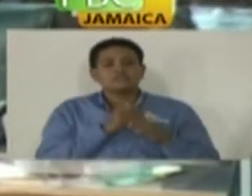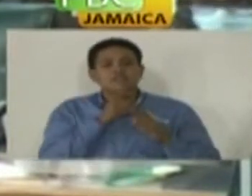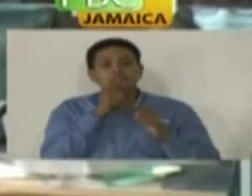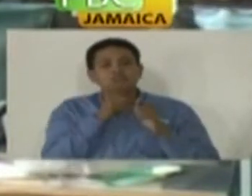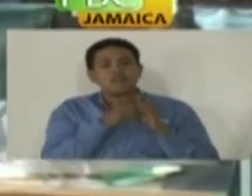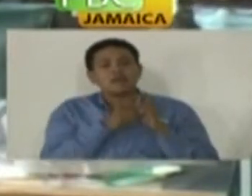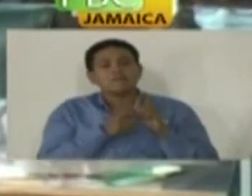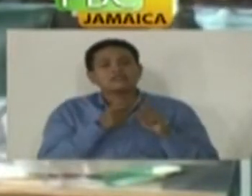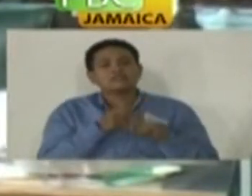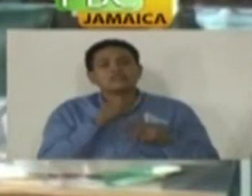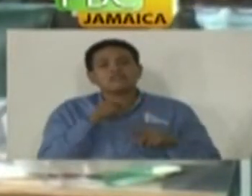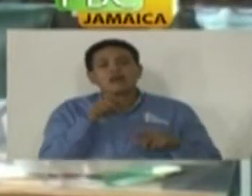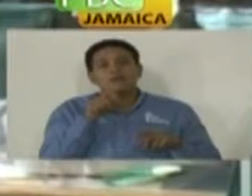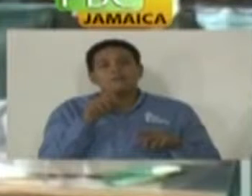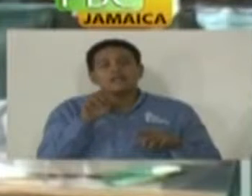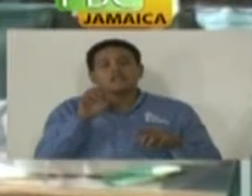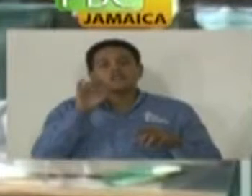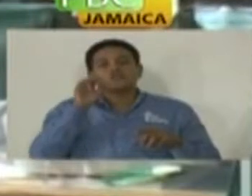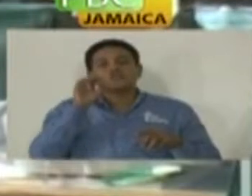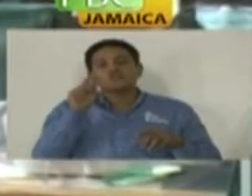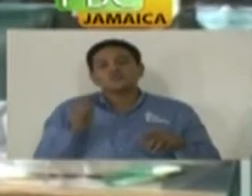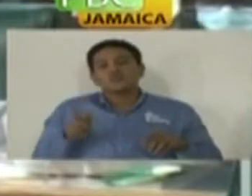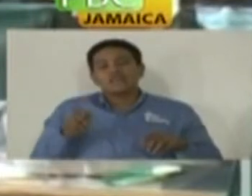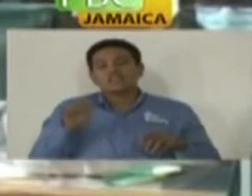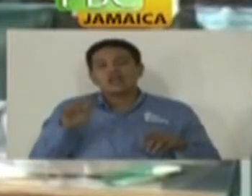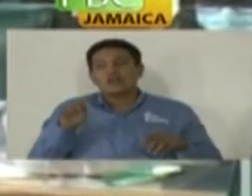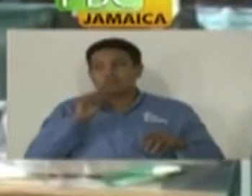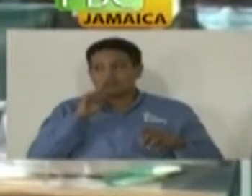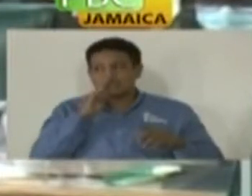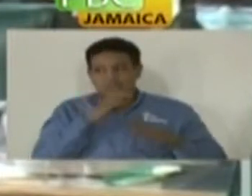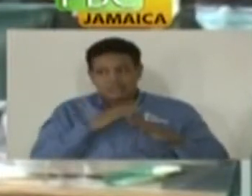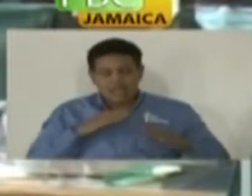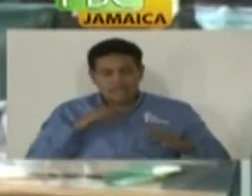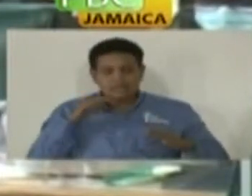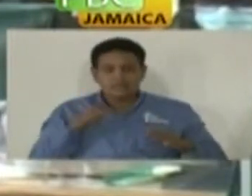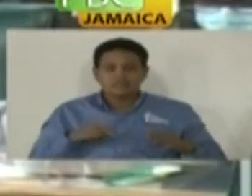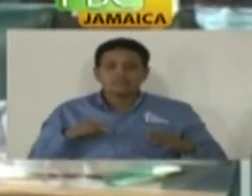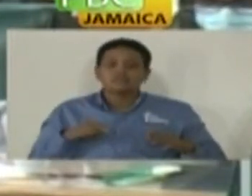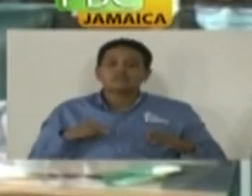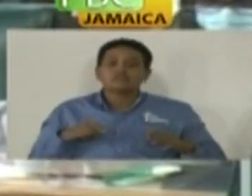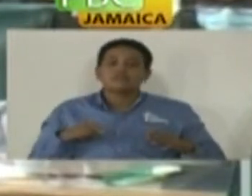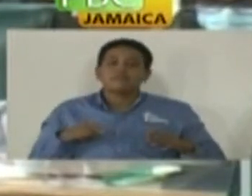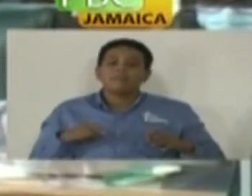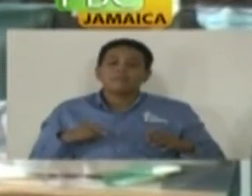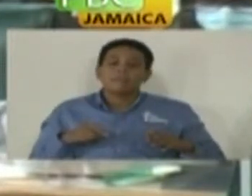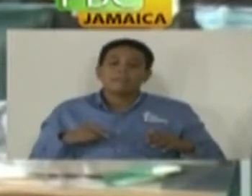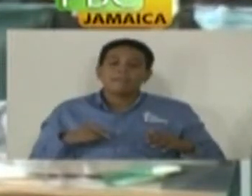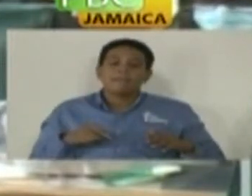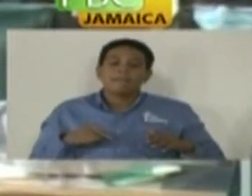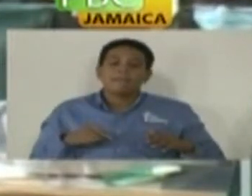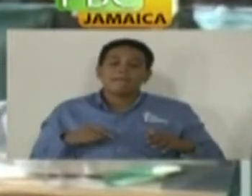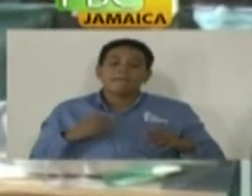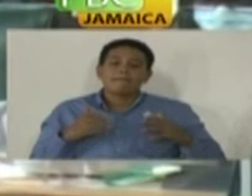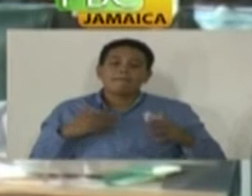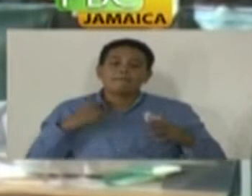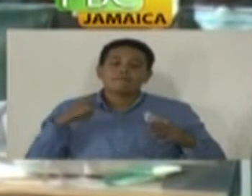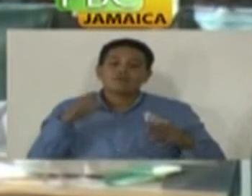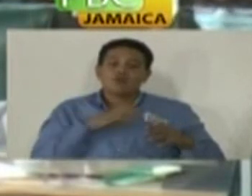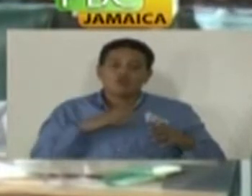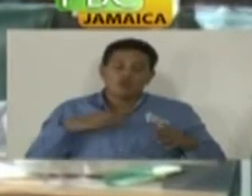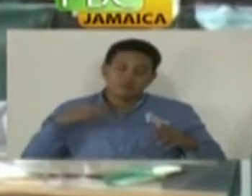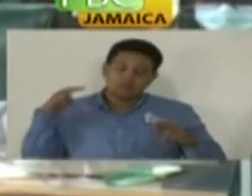the Appellate Judicature Act is silent on it. And this was, oh, well, maybe we can take that committee